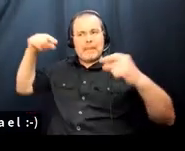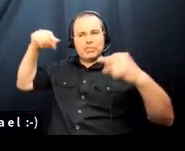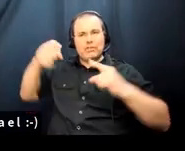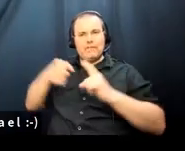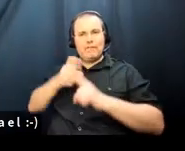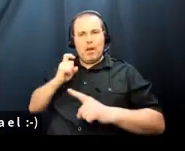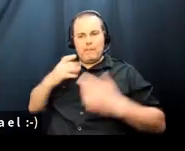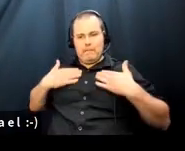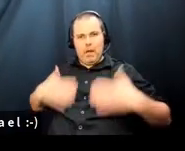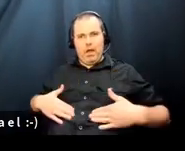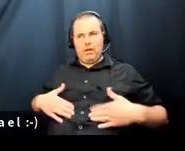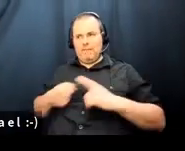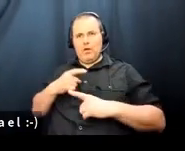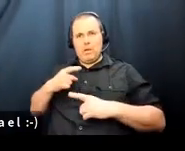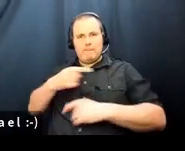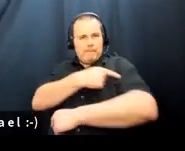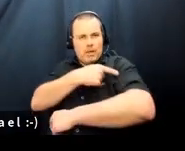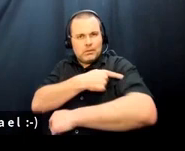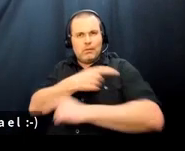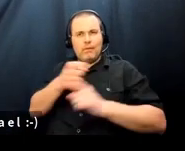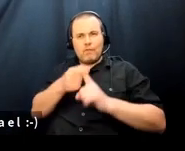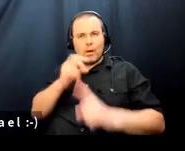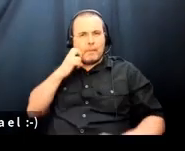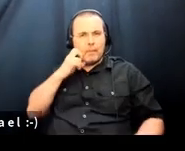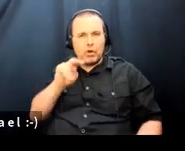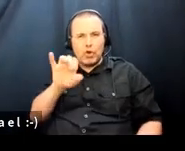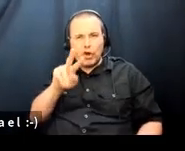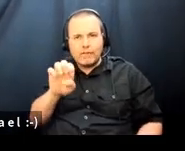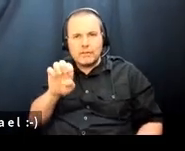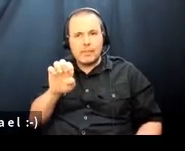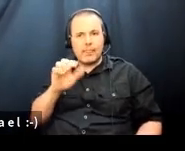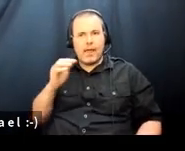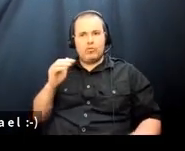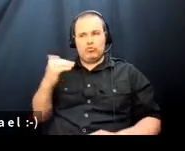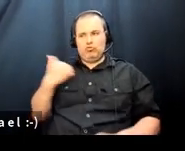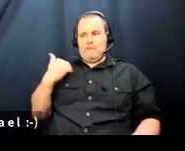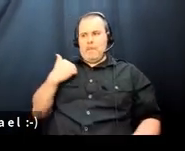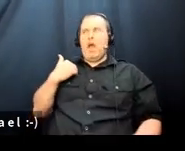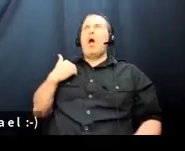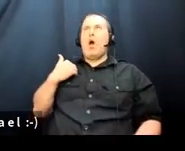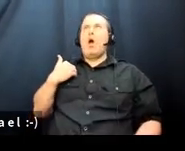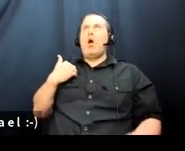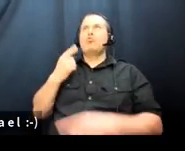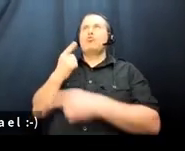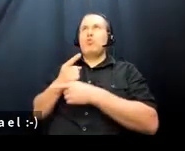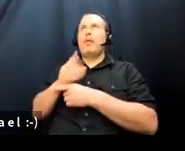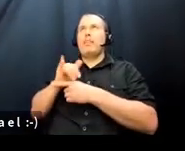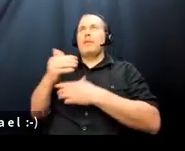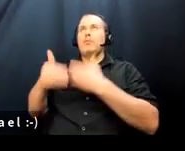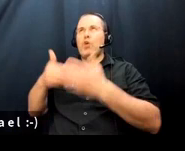It's messages from the nerves that remind you of the process of how to do